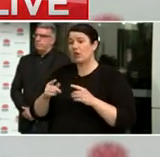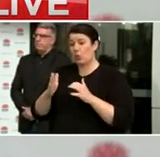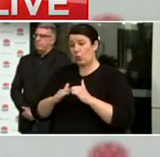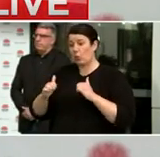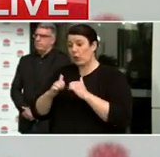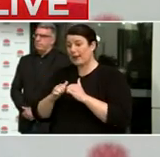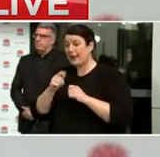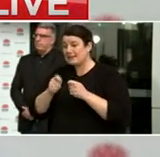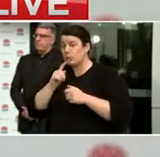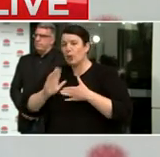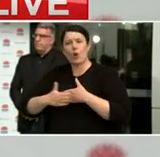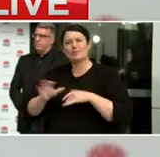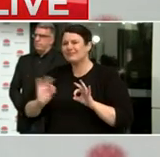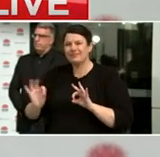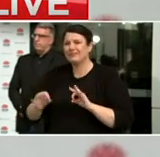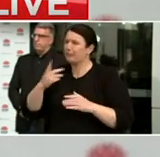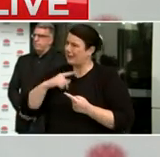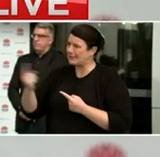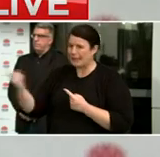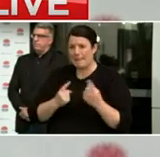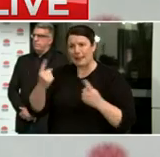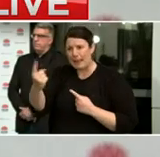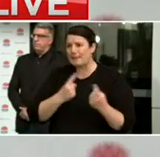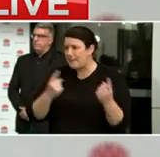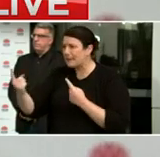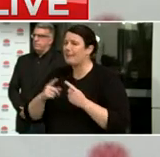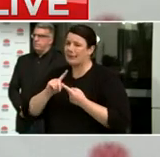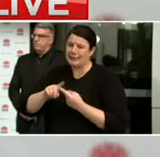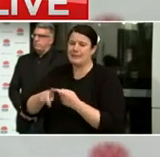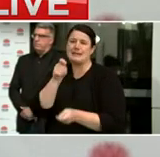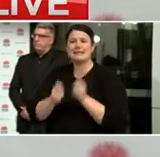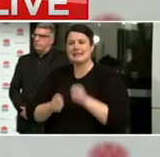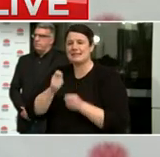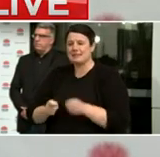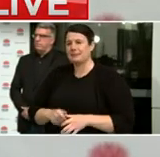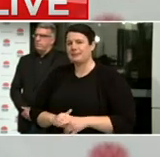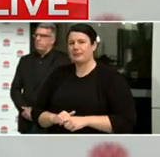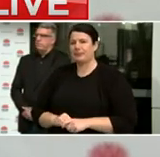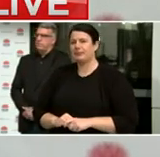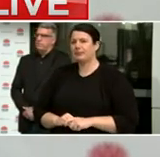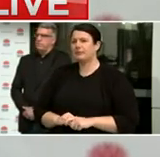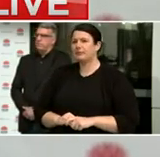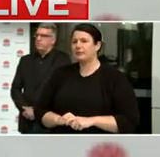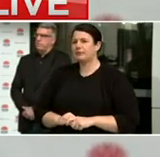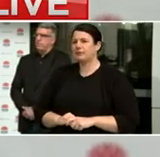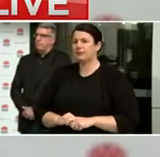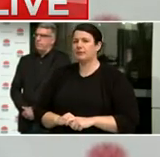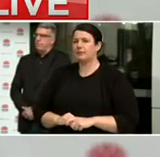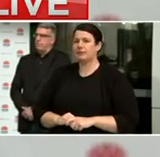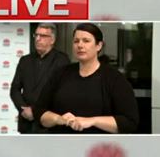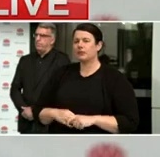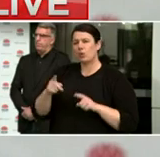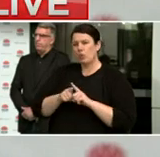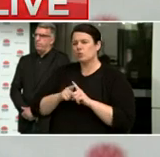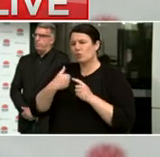the Easter period, and I would urge you to continue to access those services. I'd also like to message to the community